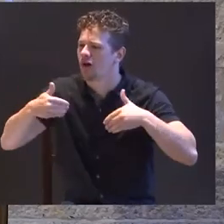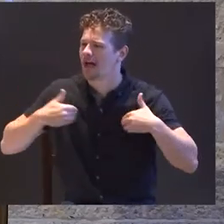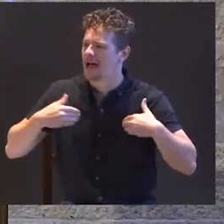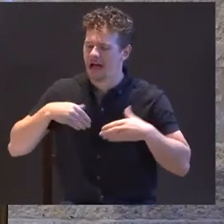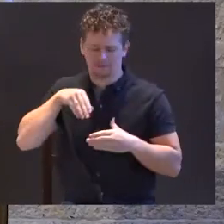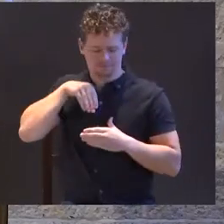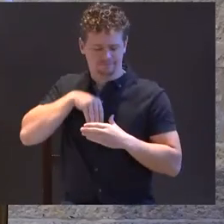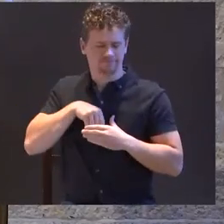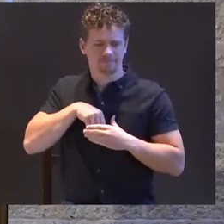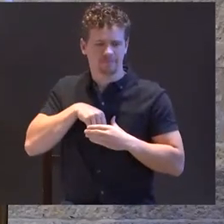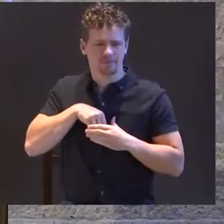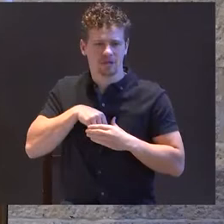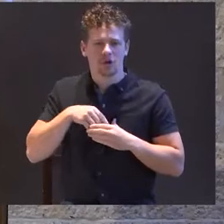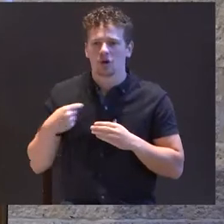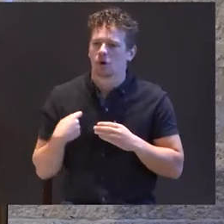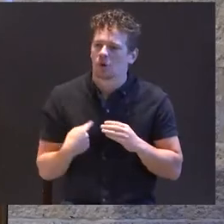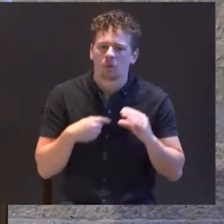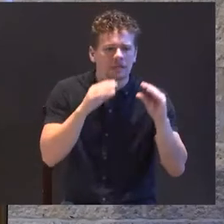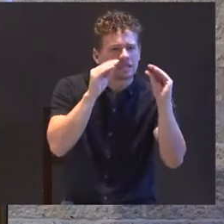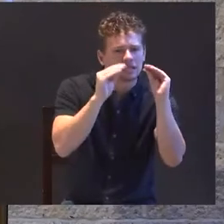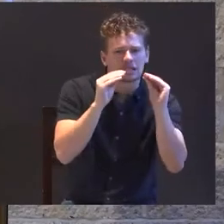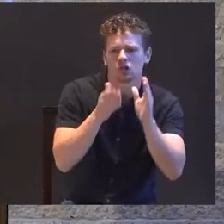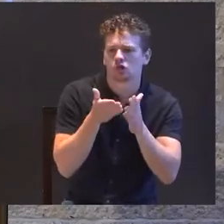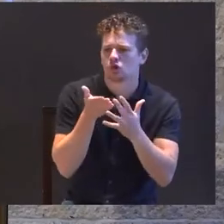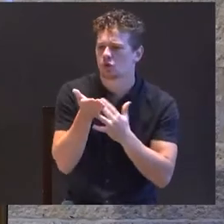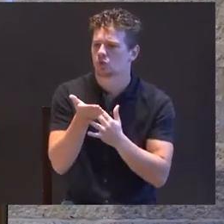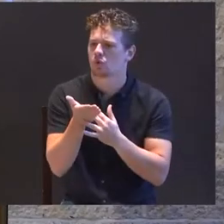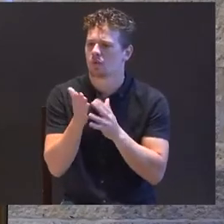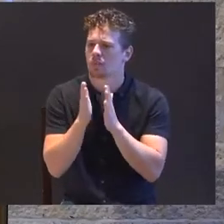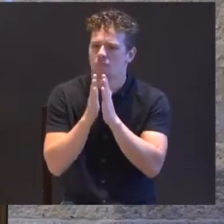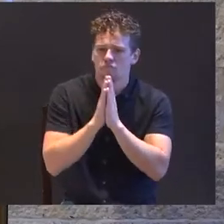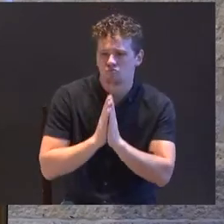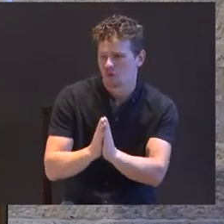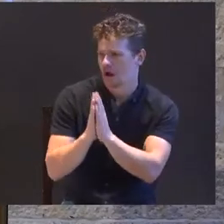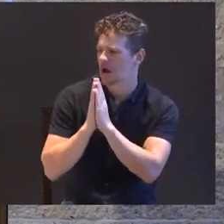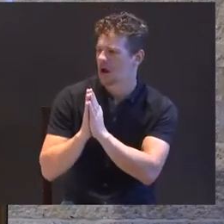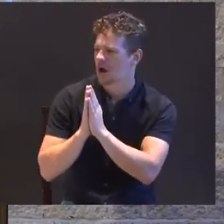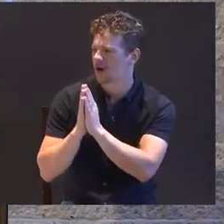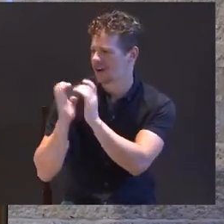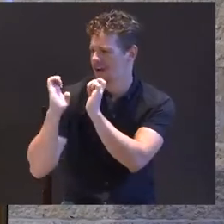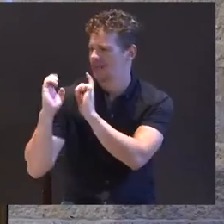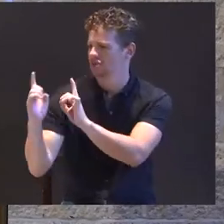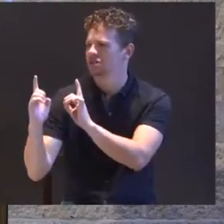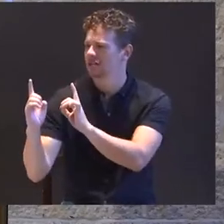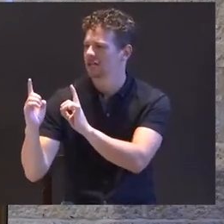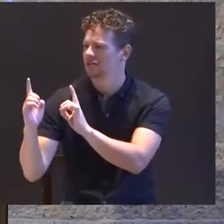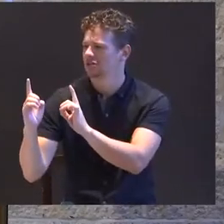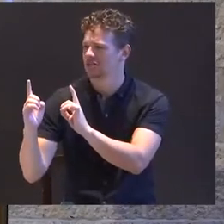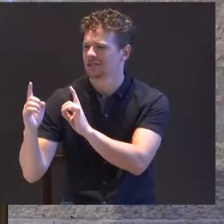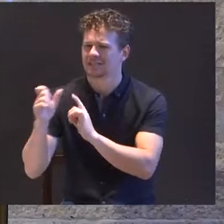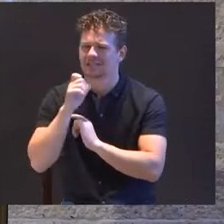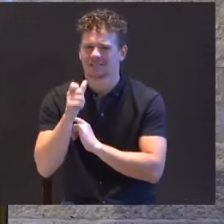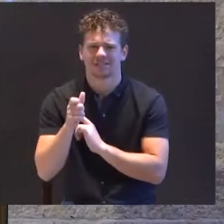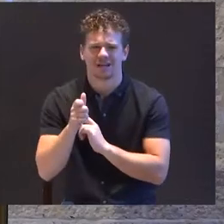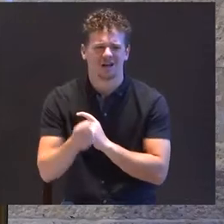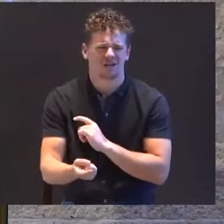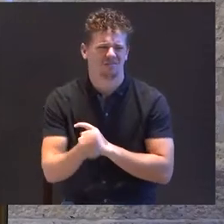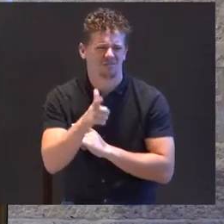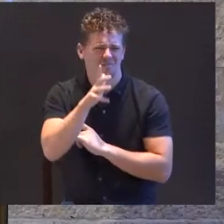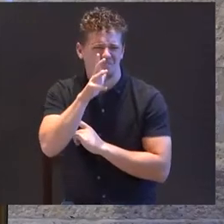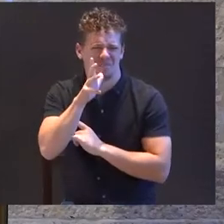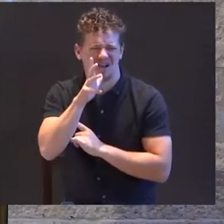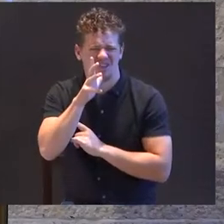prayer, education, and service. I'm not here to pray to some mother, "Mother, please fix the world so I can